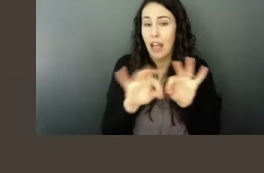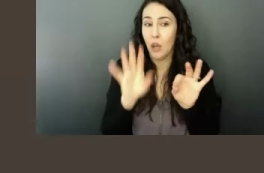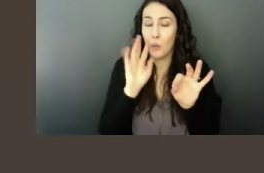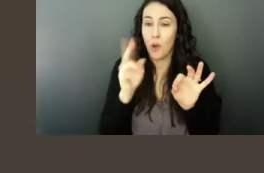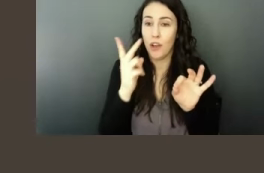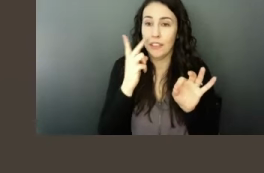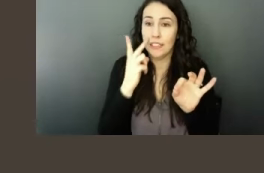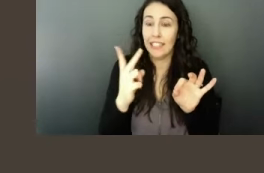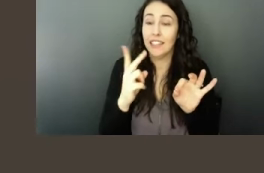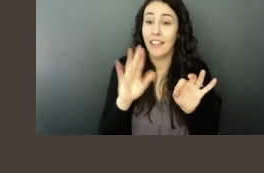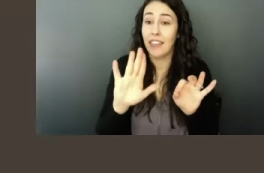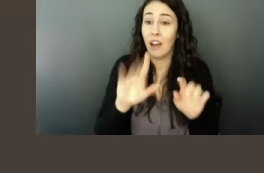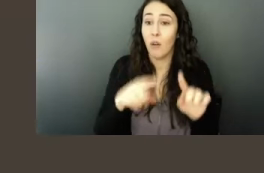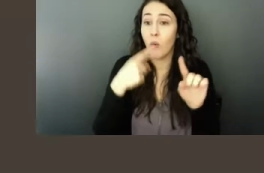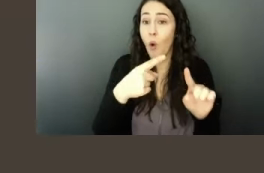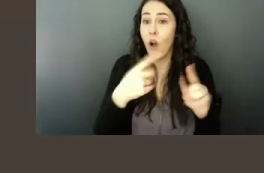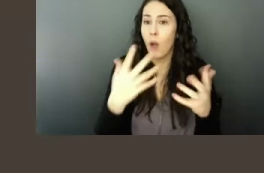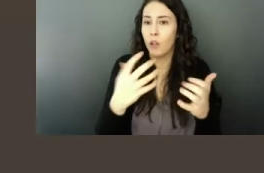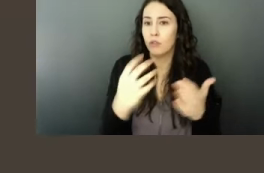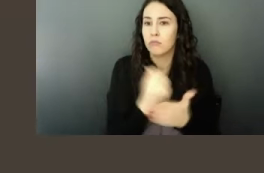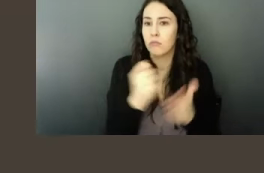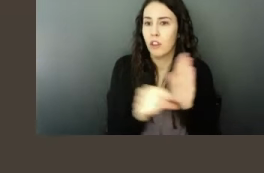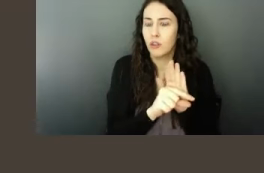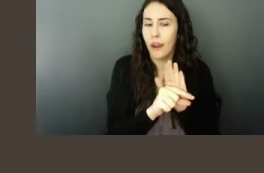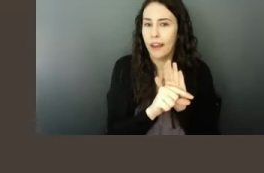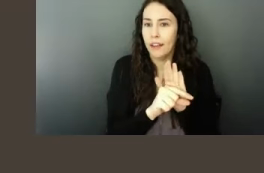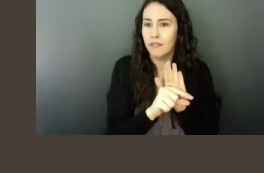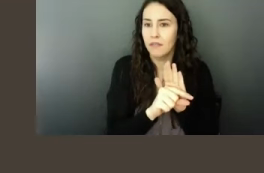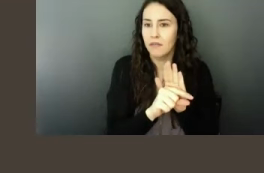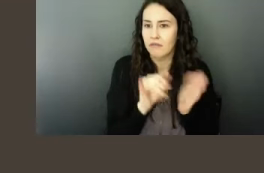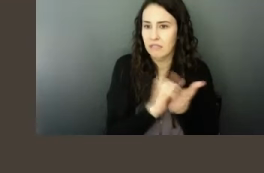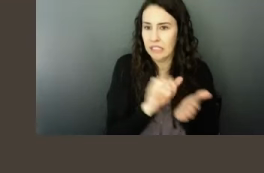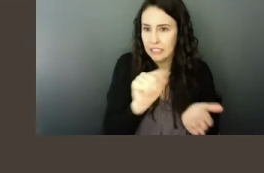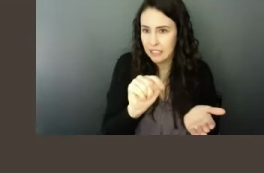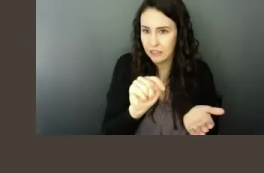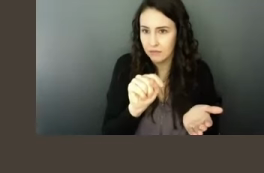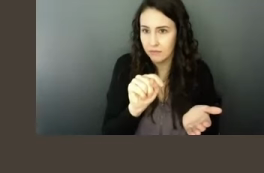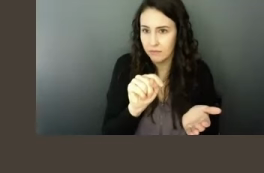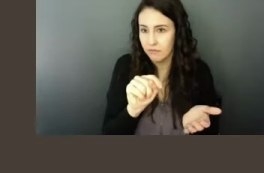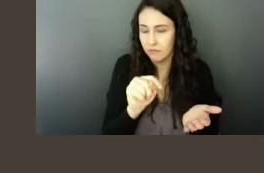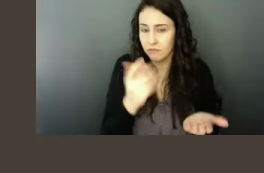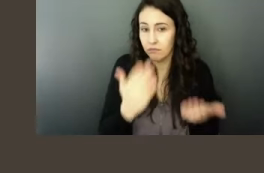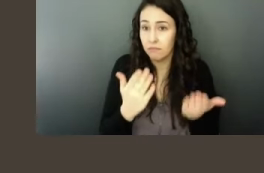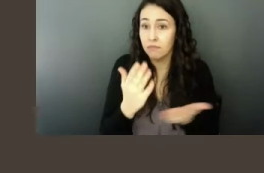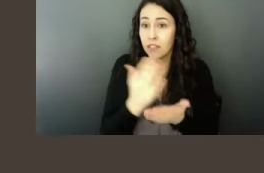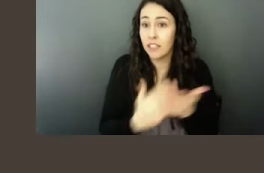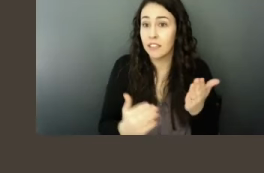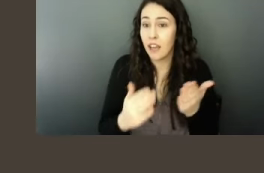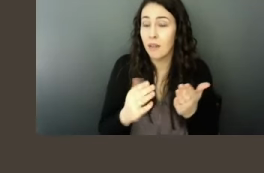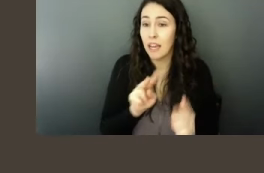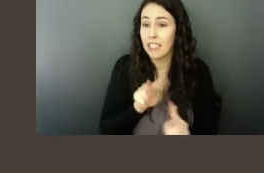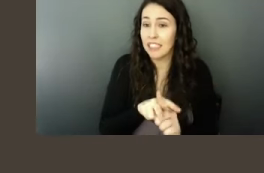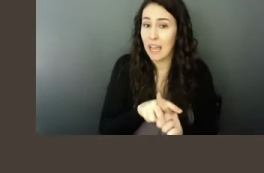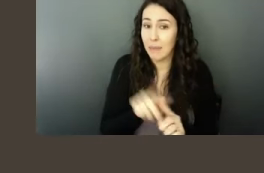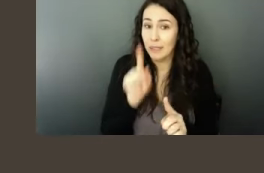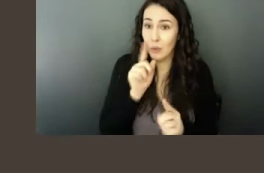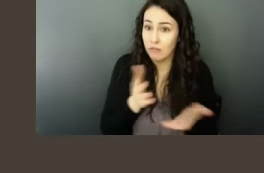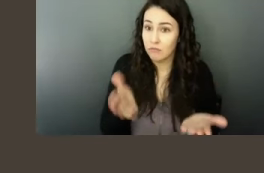grade. There's nothing outside of that. And so while maybe some assignments may necessitate that, the goal really is overall the